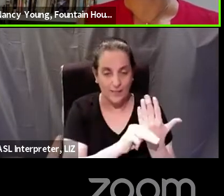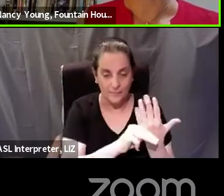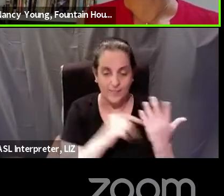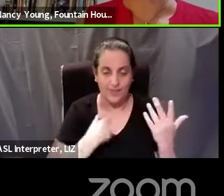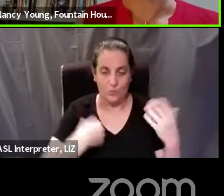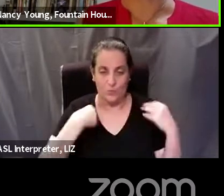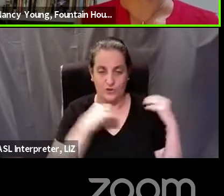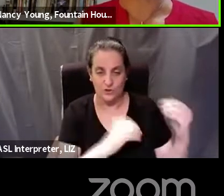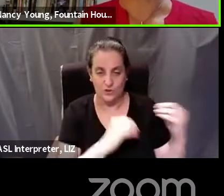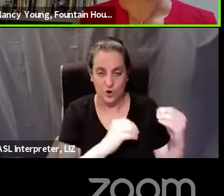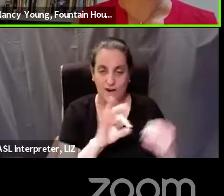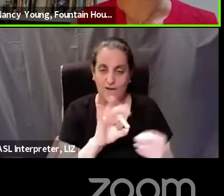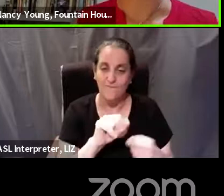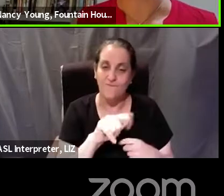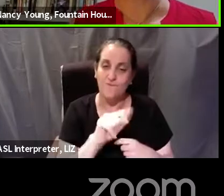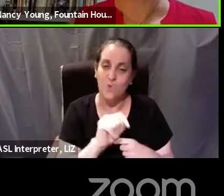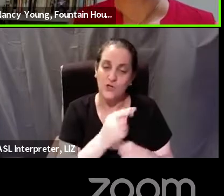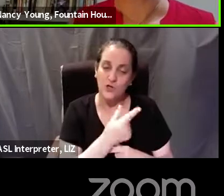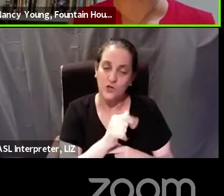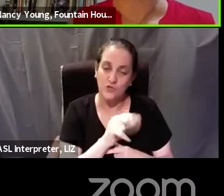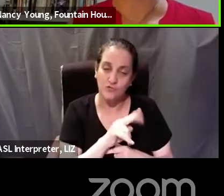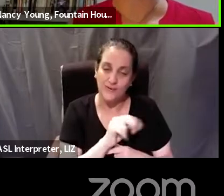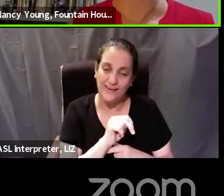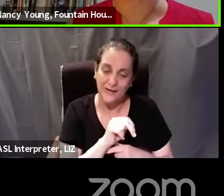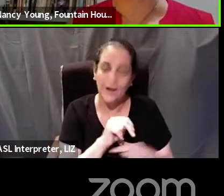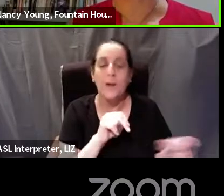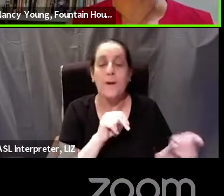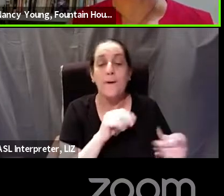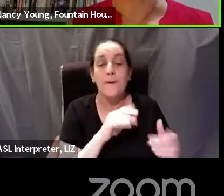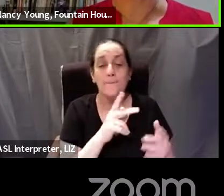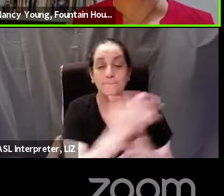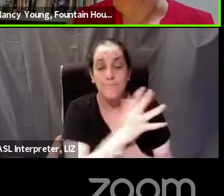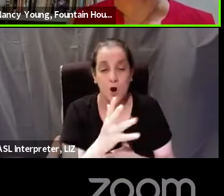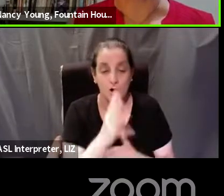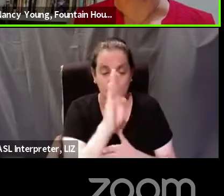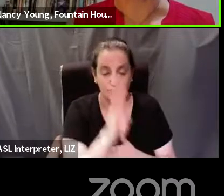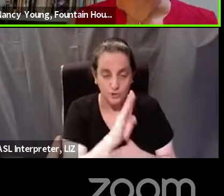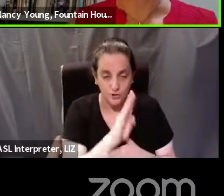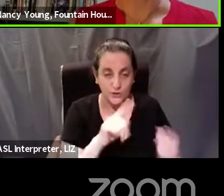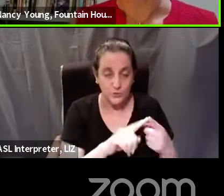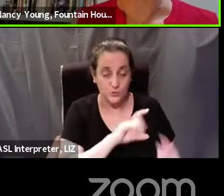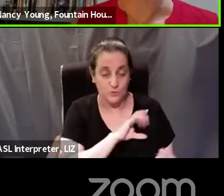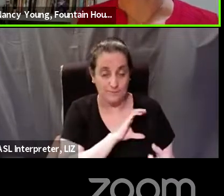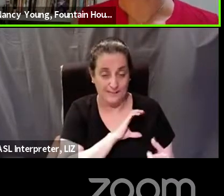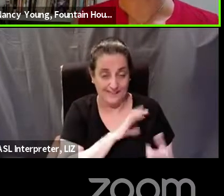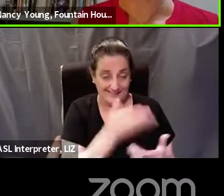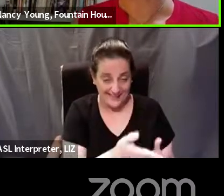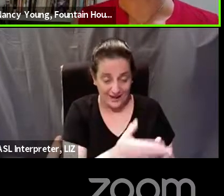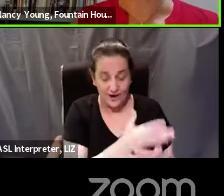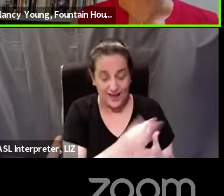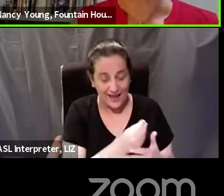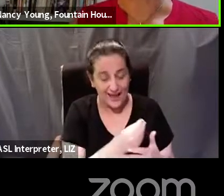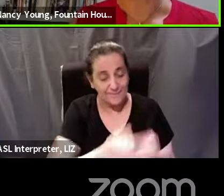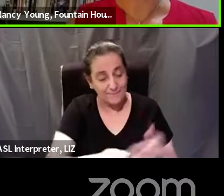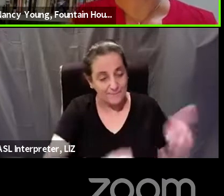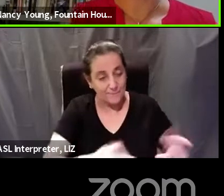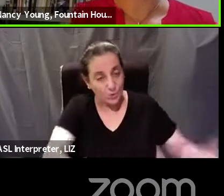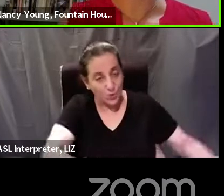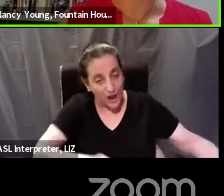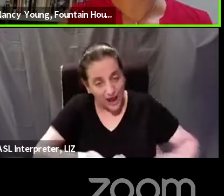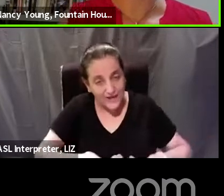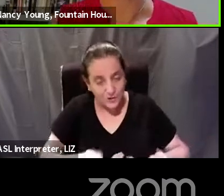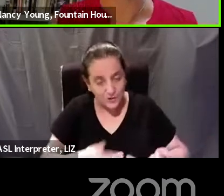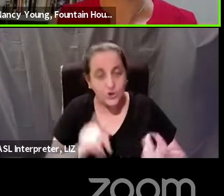at the Fort Greene Park to the Parks Department there and to the five peers who were hired to be in the park. It's a